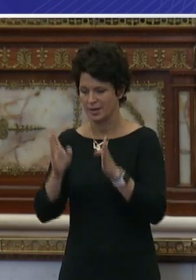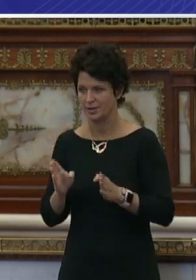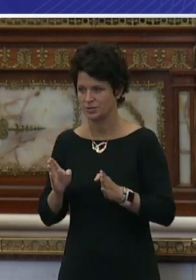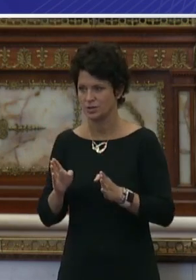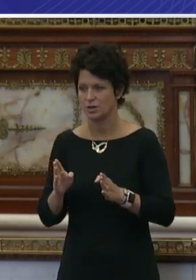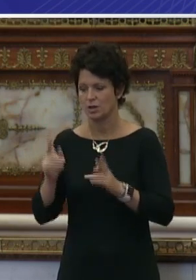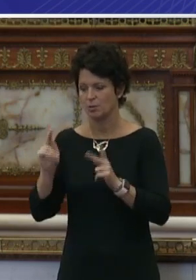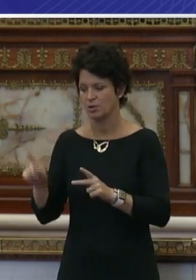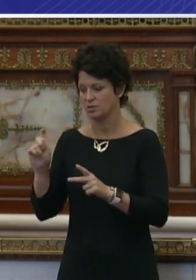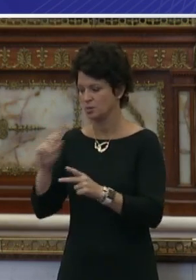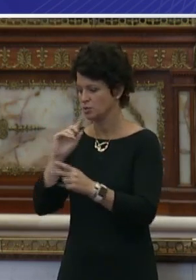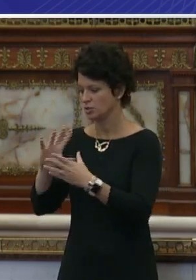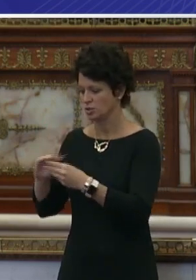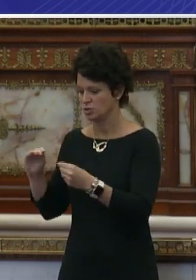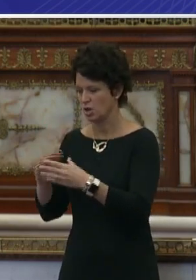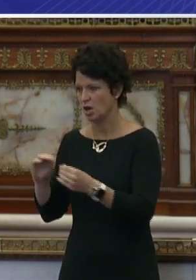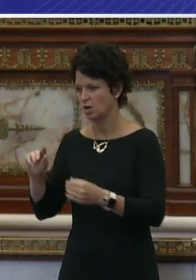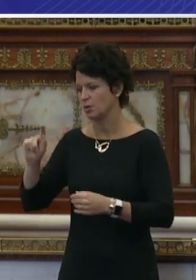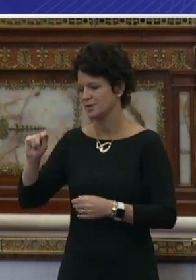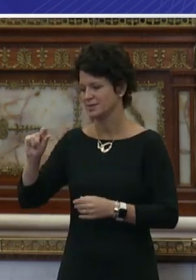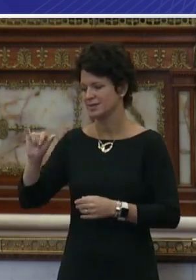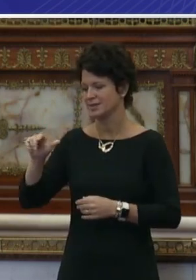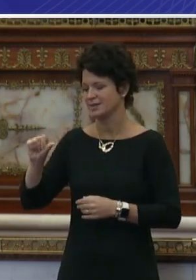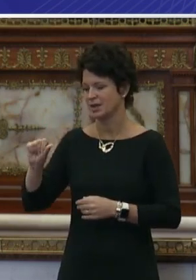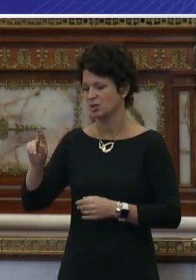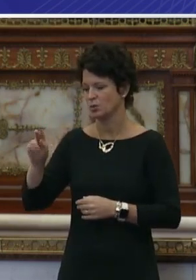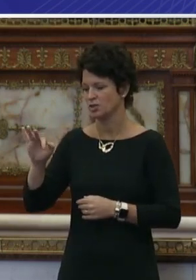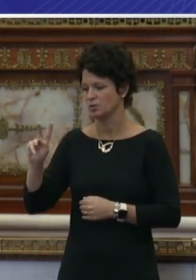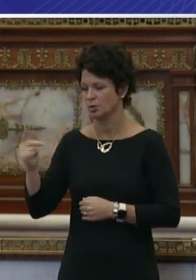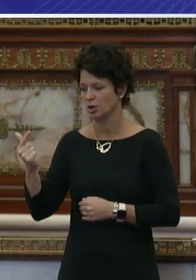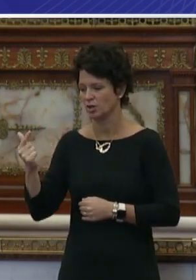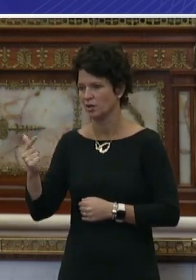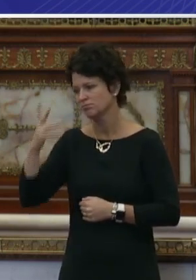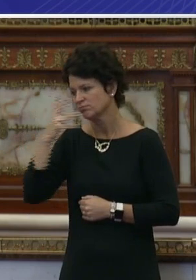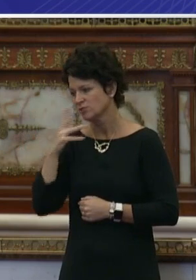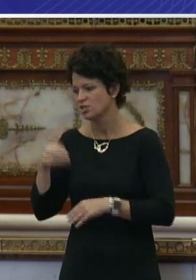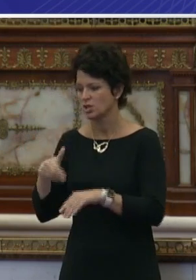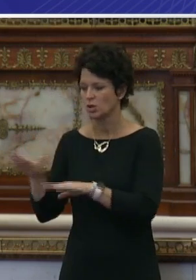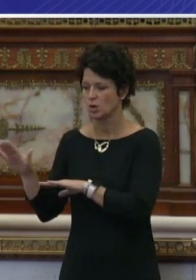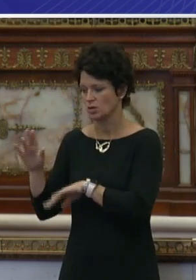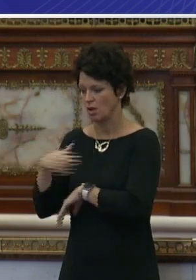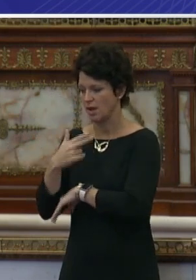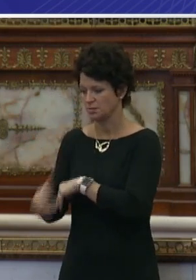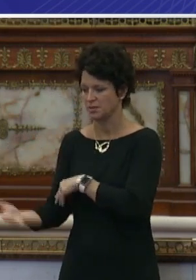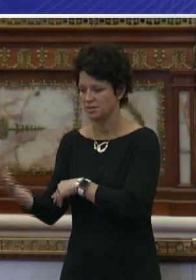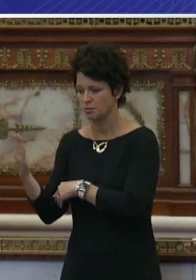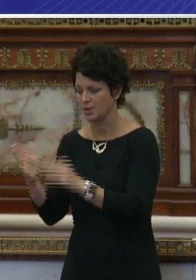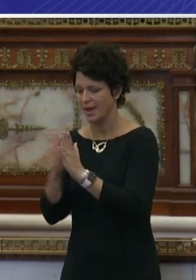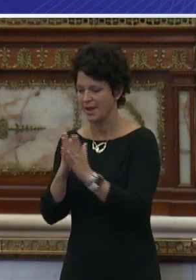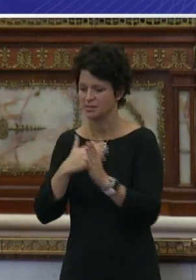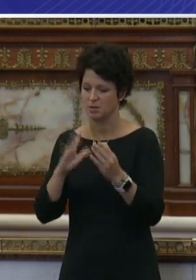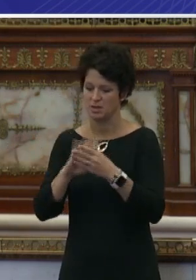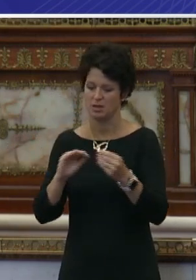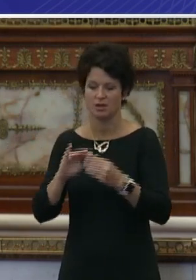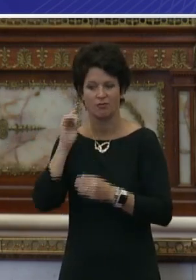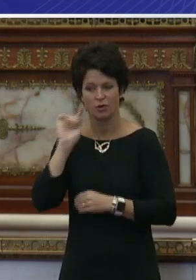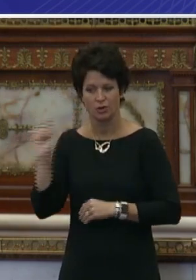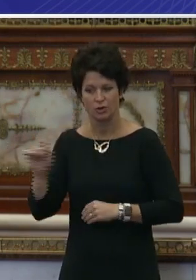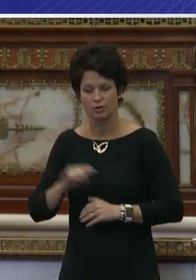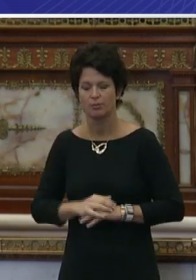person who was scheduled to speak today originally was Tammy Richburg, but unfortunately she had to go to the hospital early this morning, but she asked that I read her testimony for